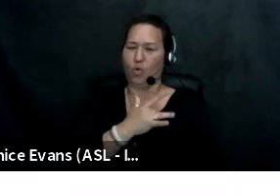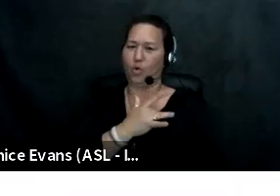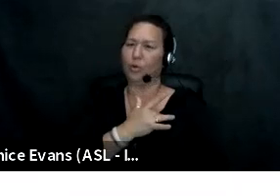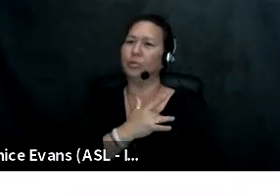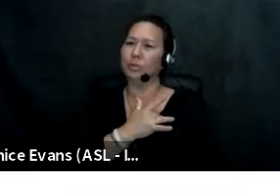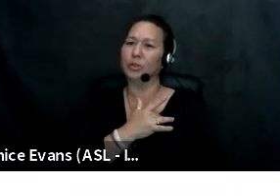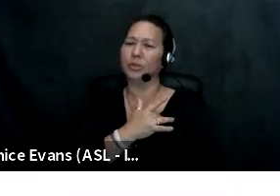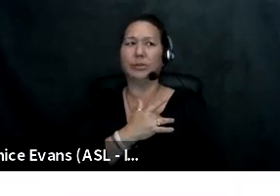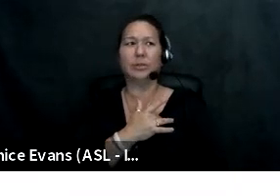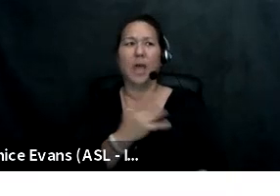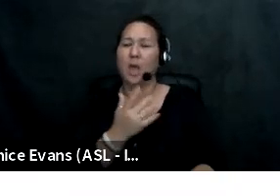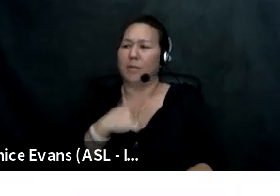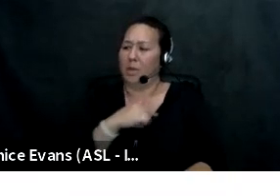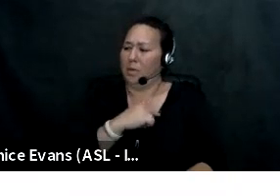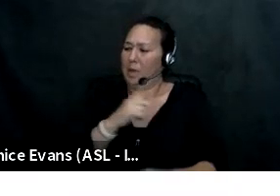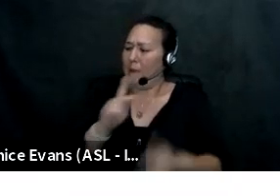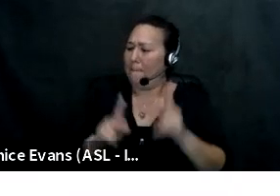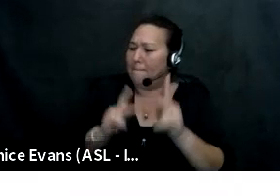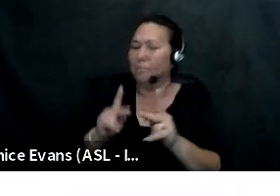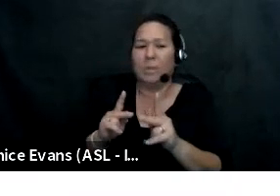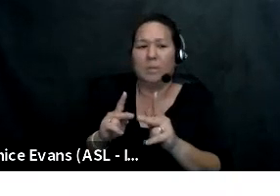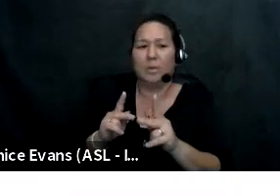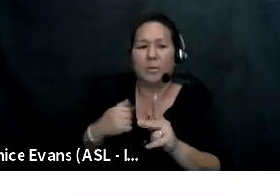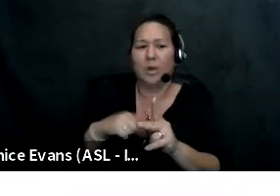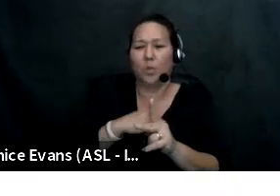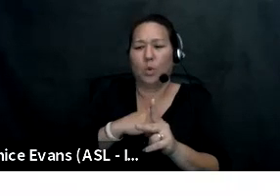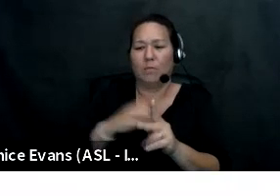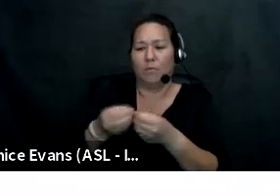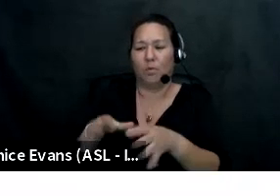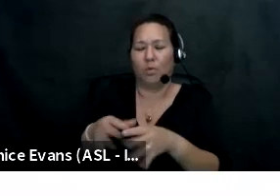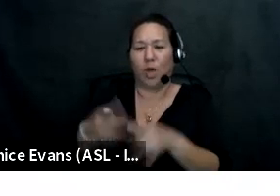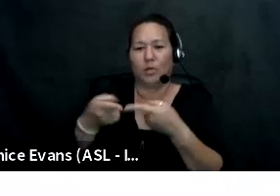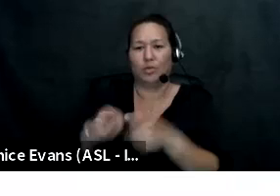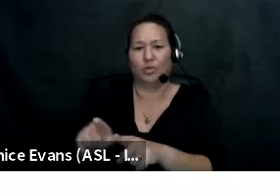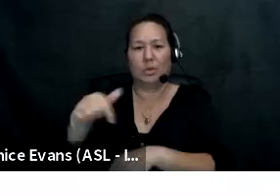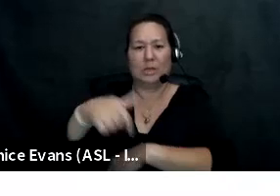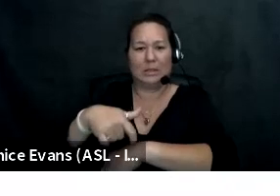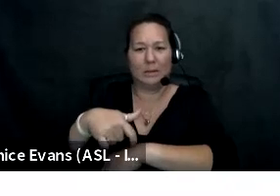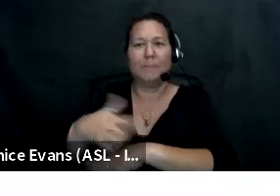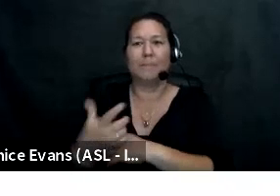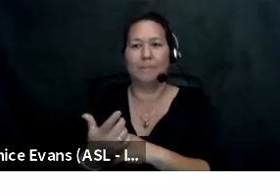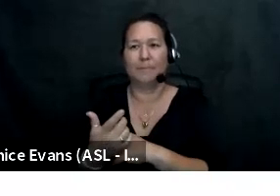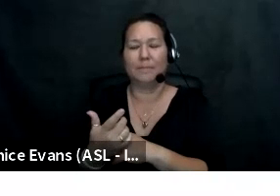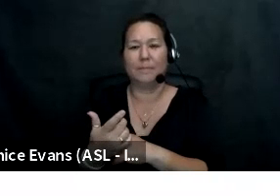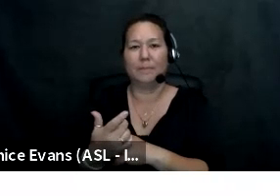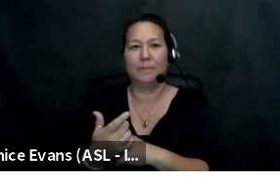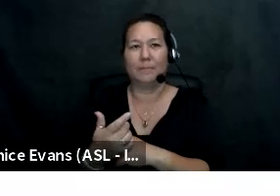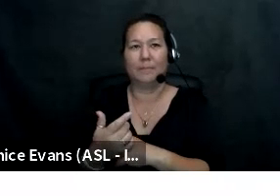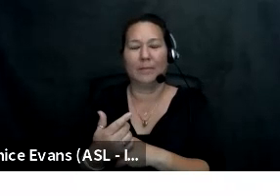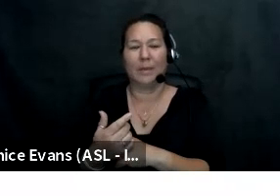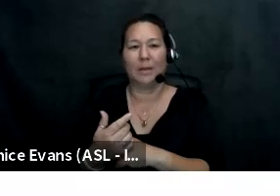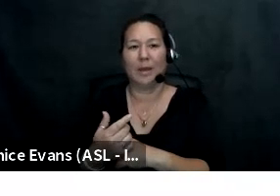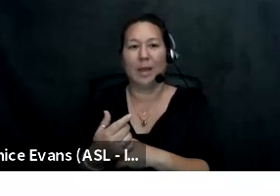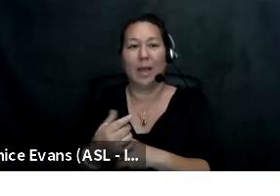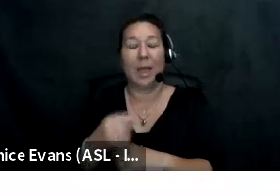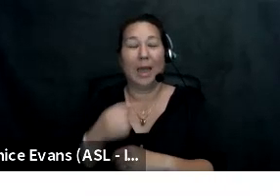have been lost as a part of this, and the fact that it was not more folks